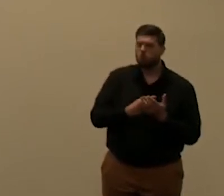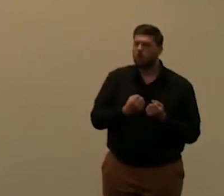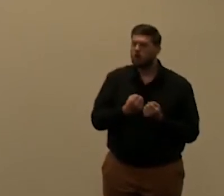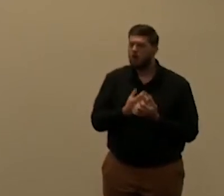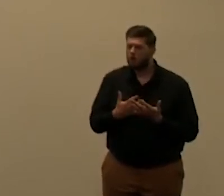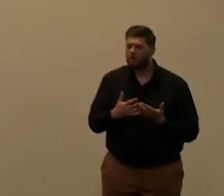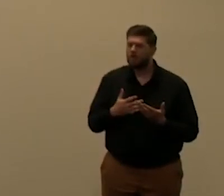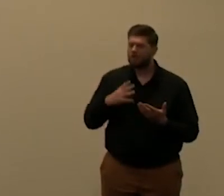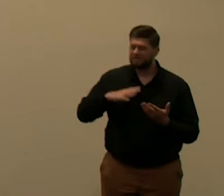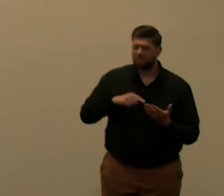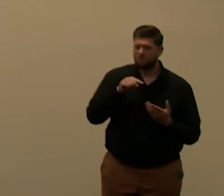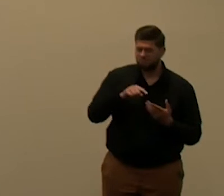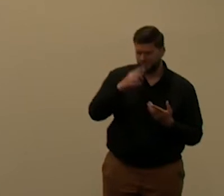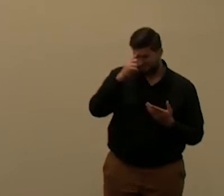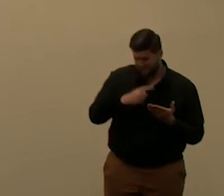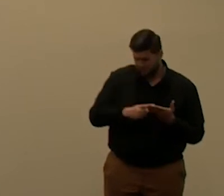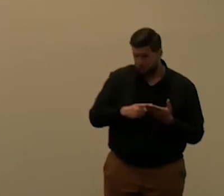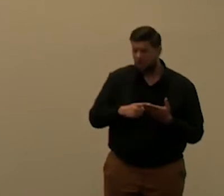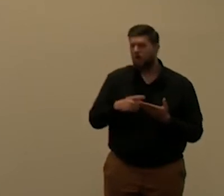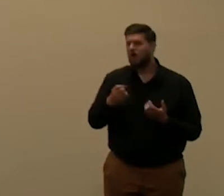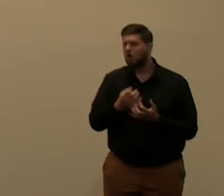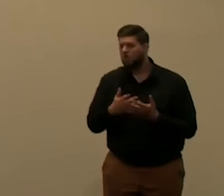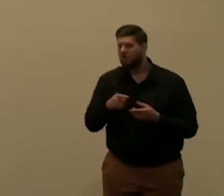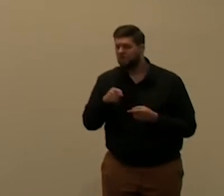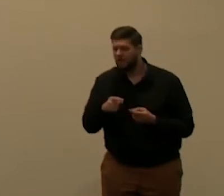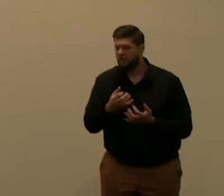international meetings 1800 or more.